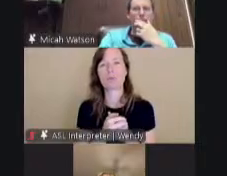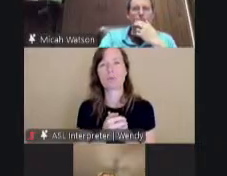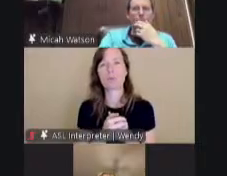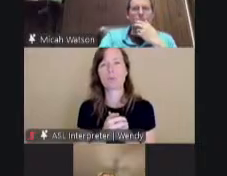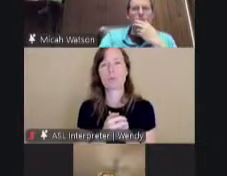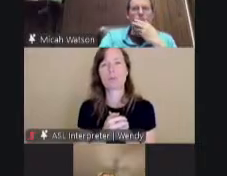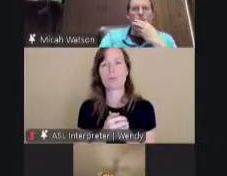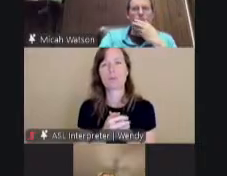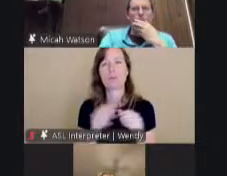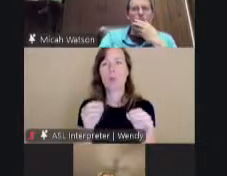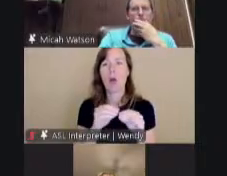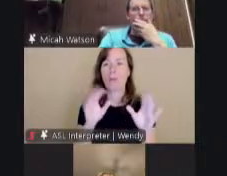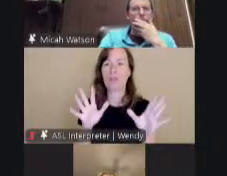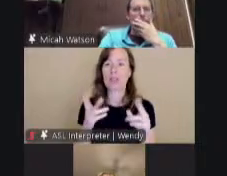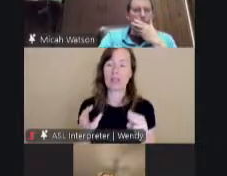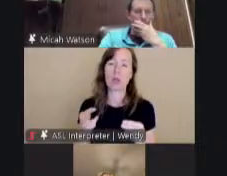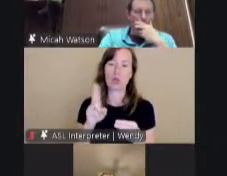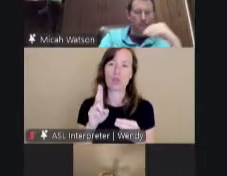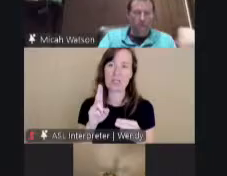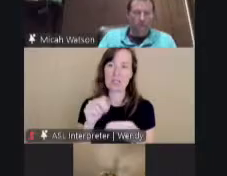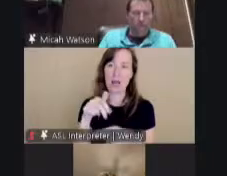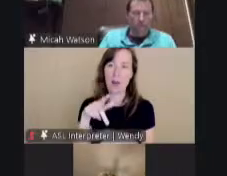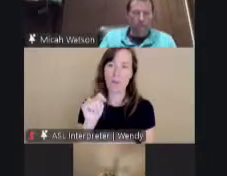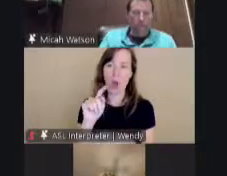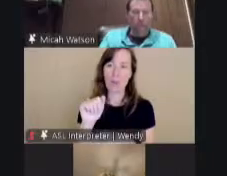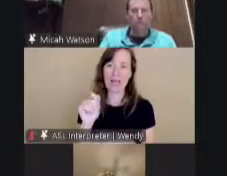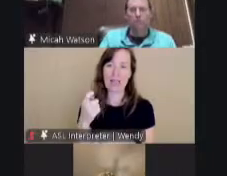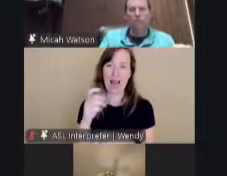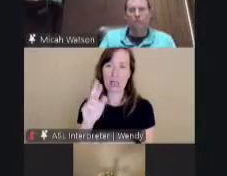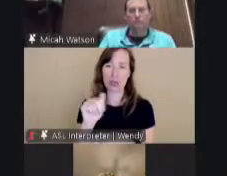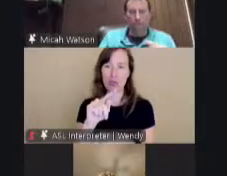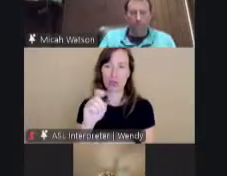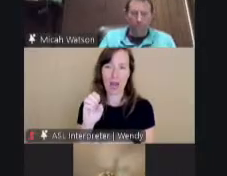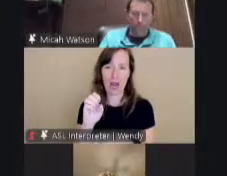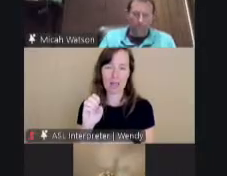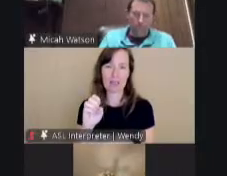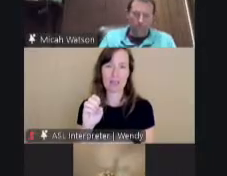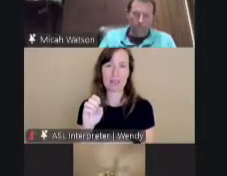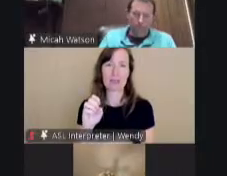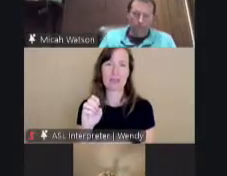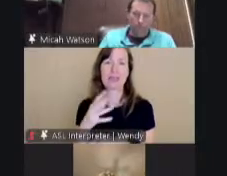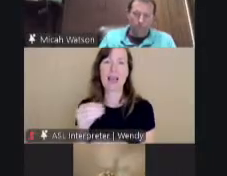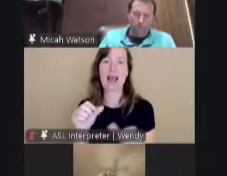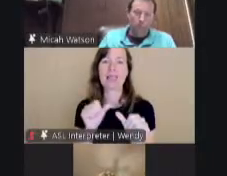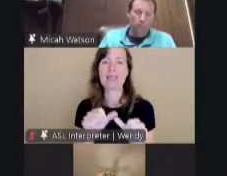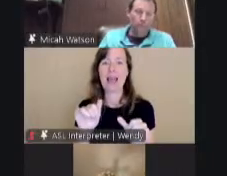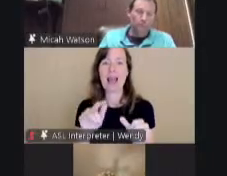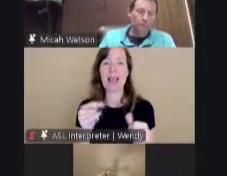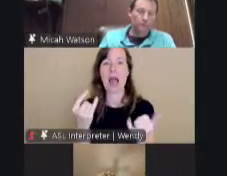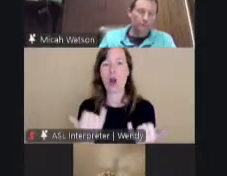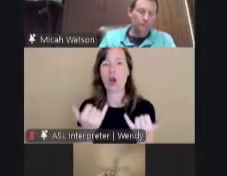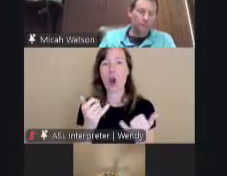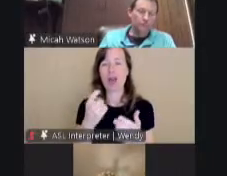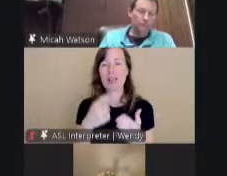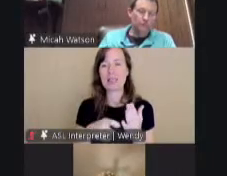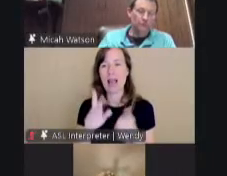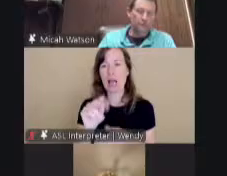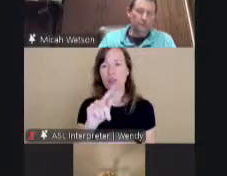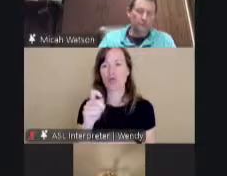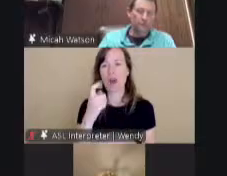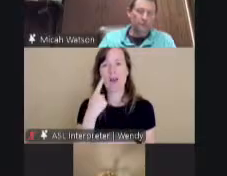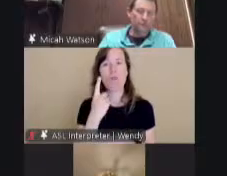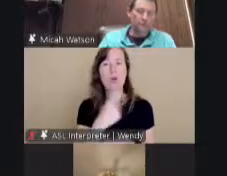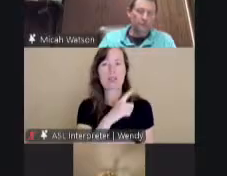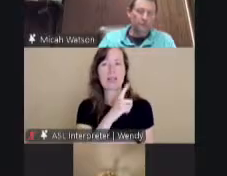Obviously, increasing the apartment tax rate and staying at our current tax rate for single family homes is not